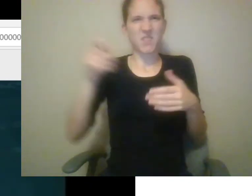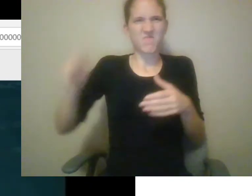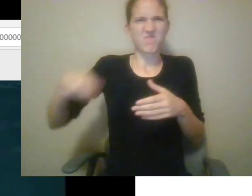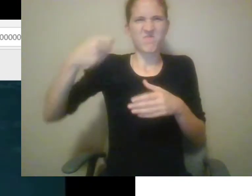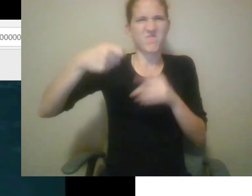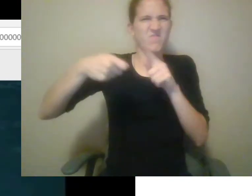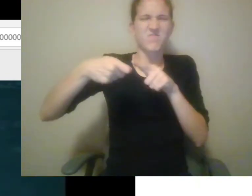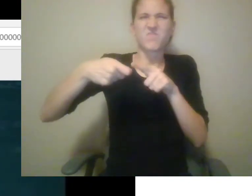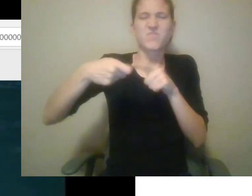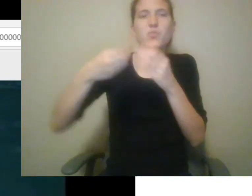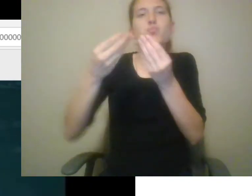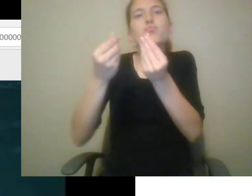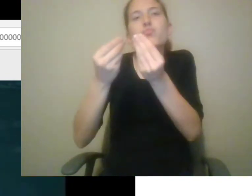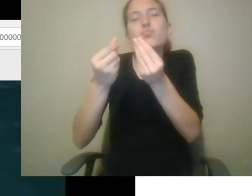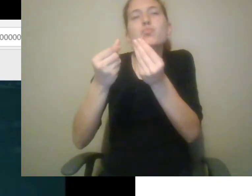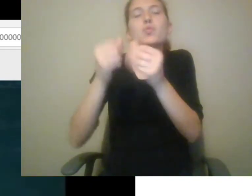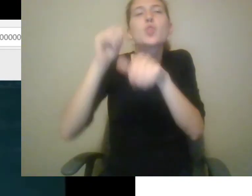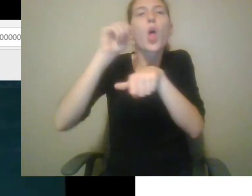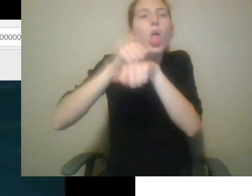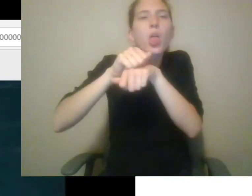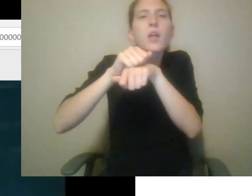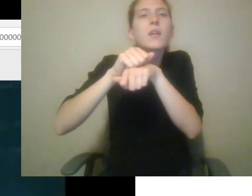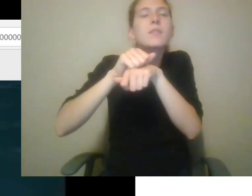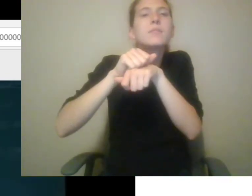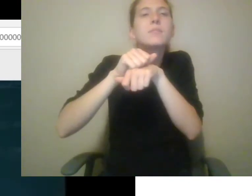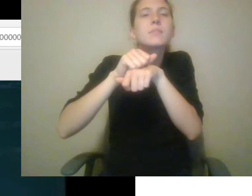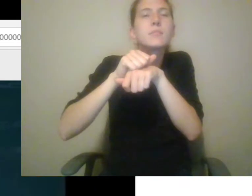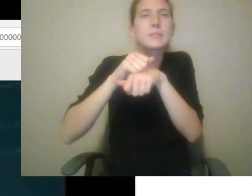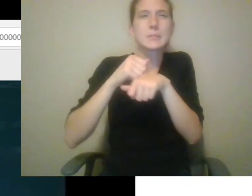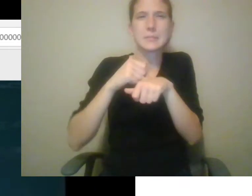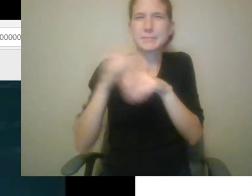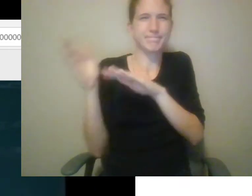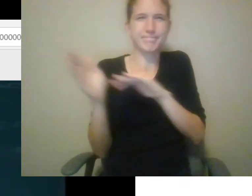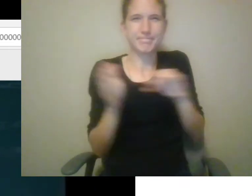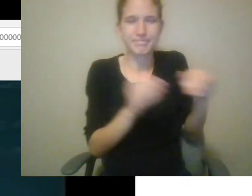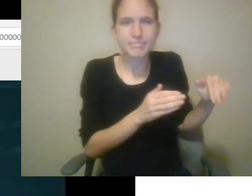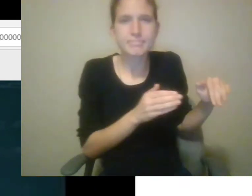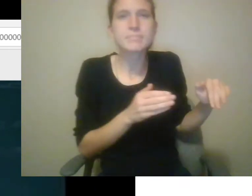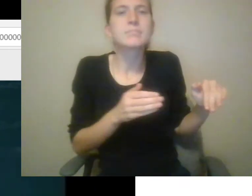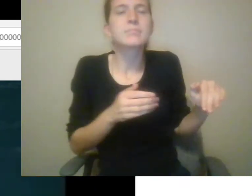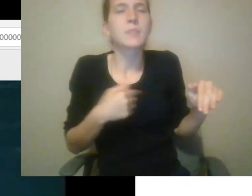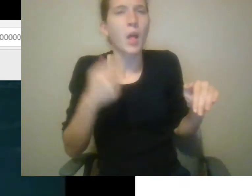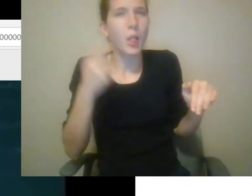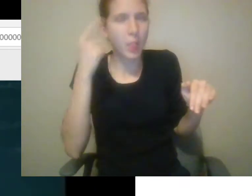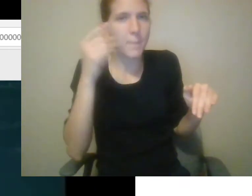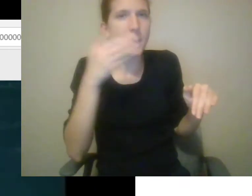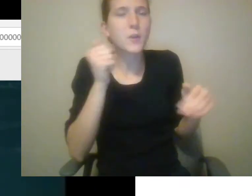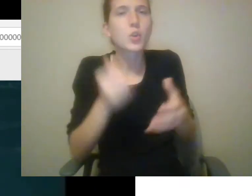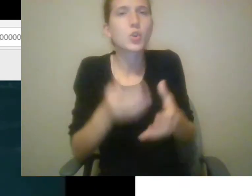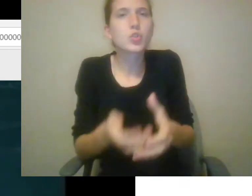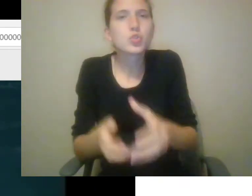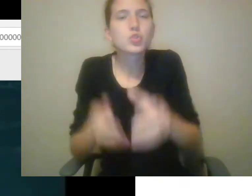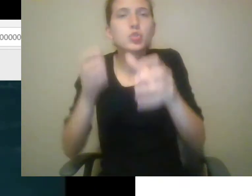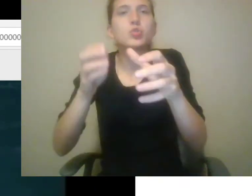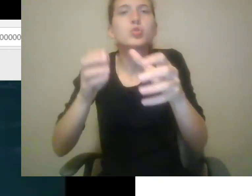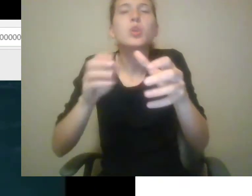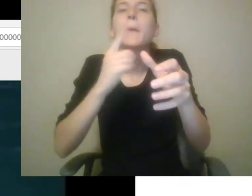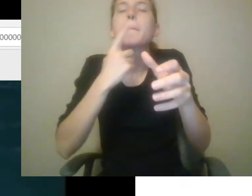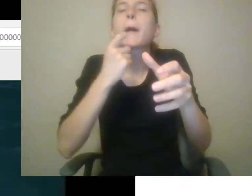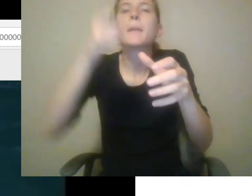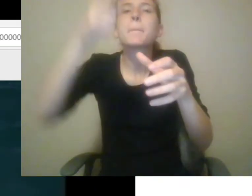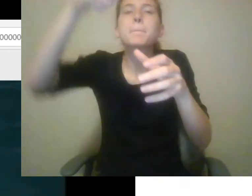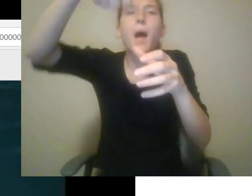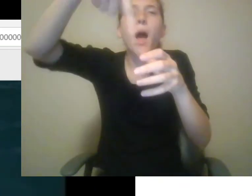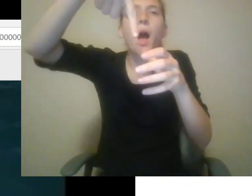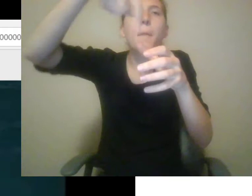solid, let's say I took if I took one of those Easter egg dyes, you know, those little pills you get from Paz, and you dump